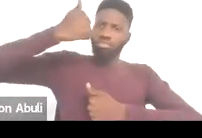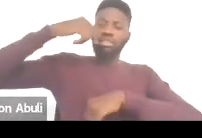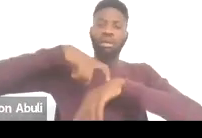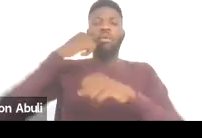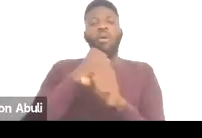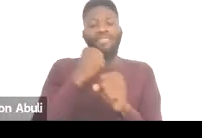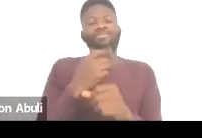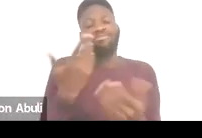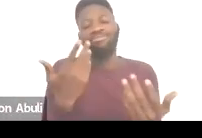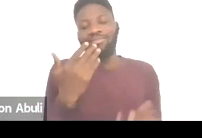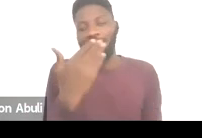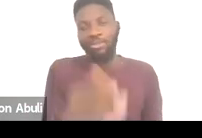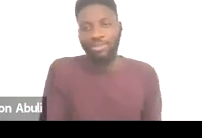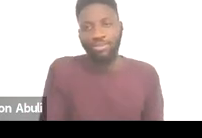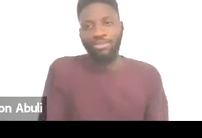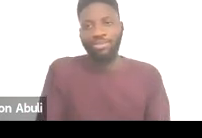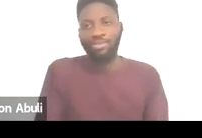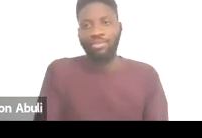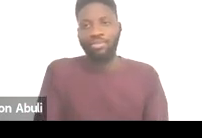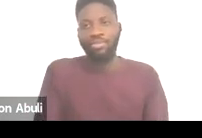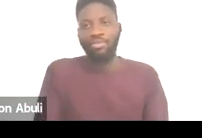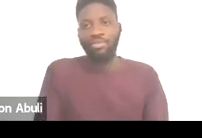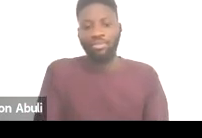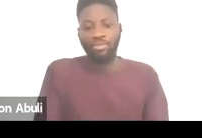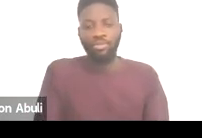lesson. Thank you. All right, thank you, Tiffany.